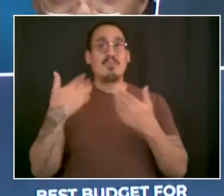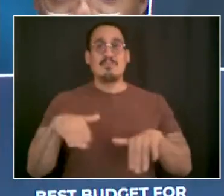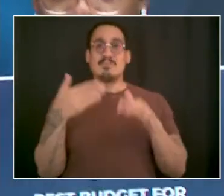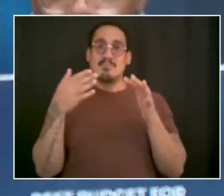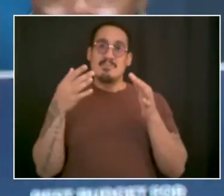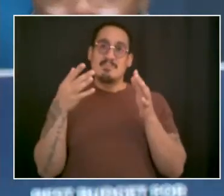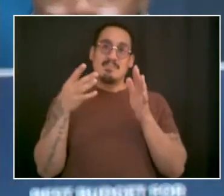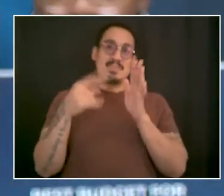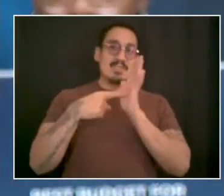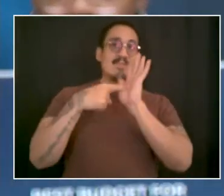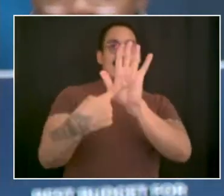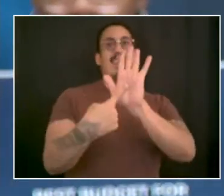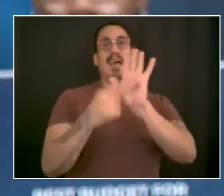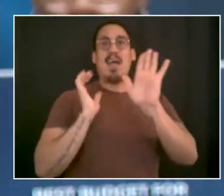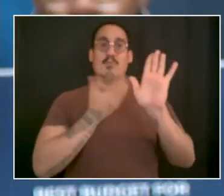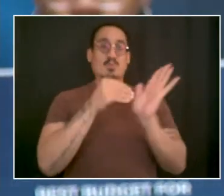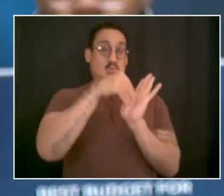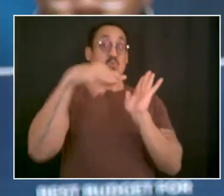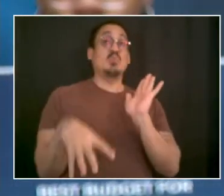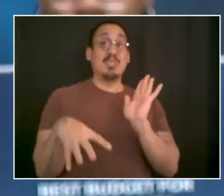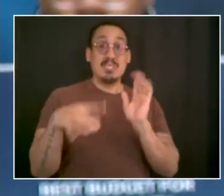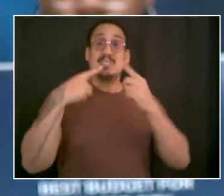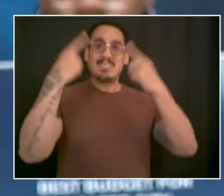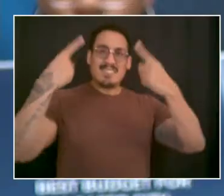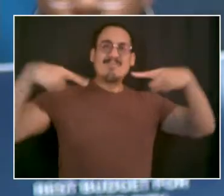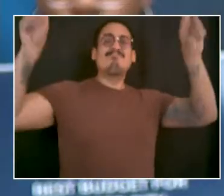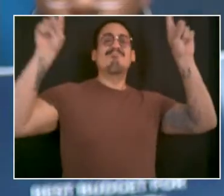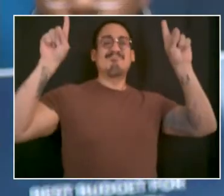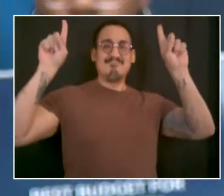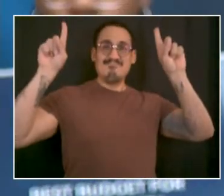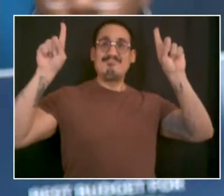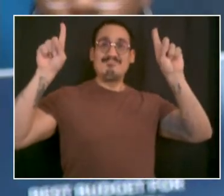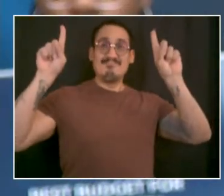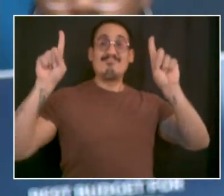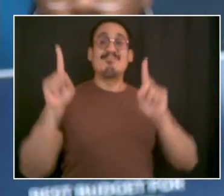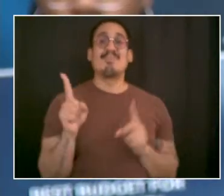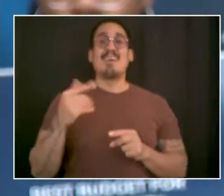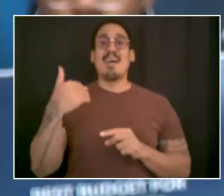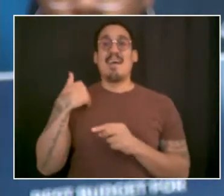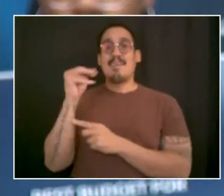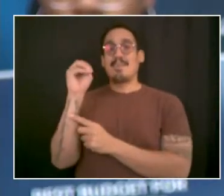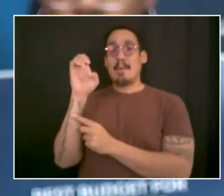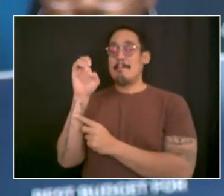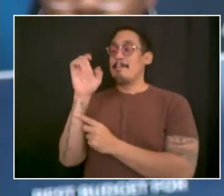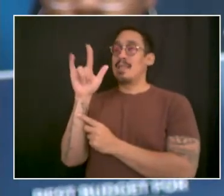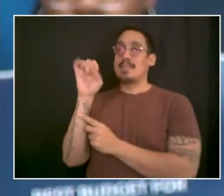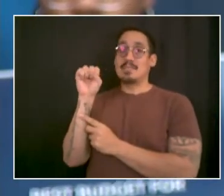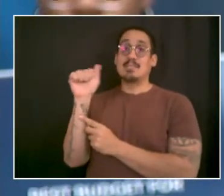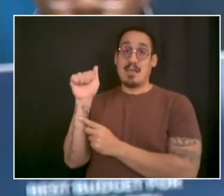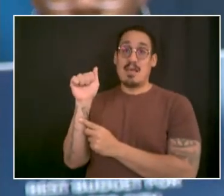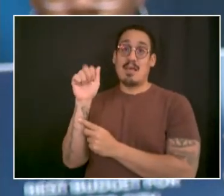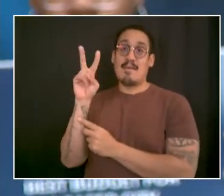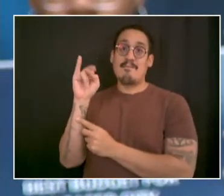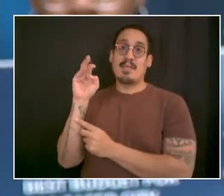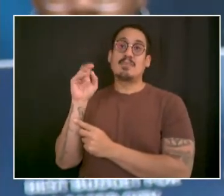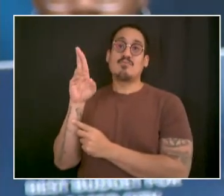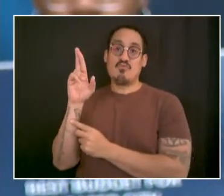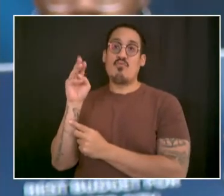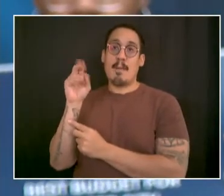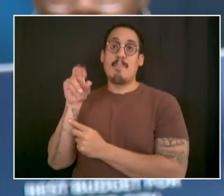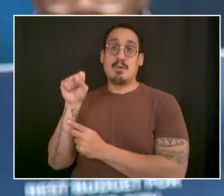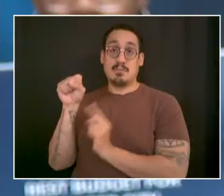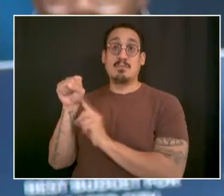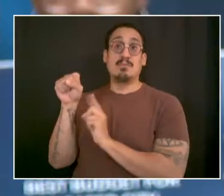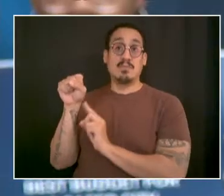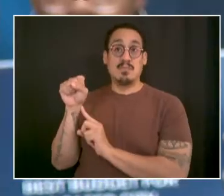reach. We are honored to have Chancellor Melissa Villas Ramos with us today. Your leadership continues to transform